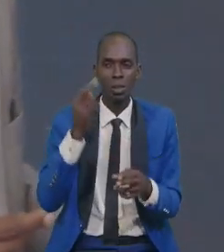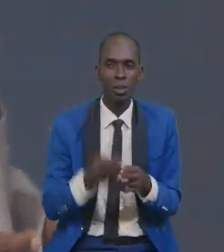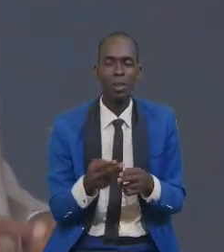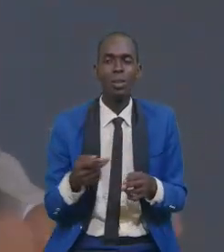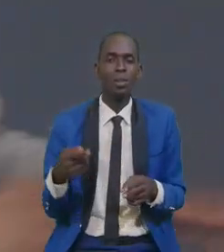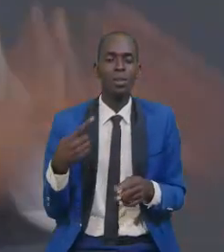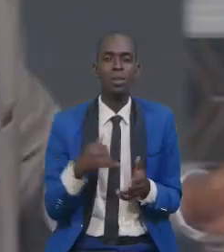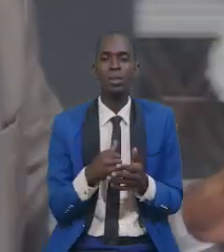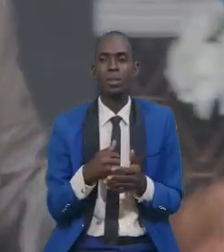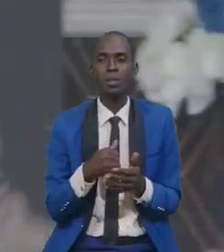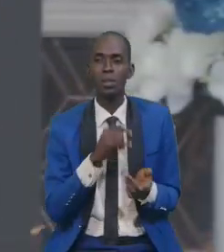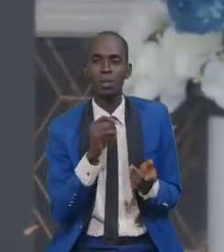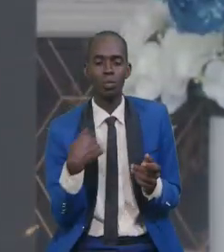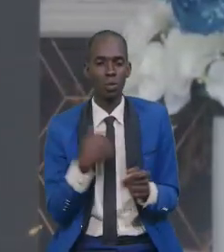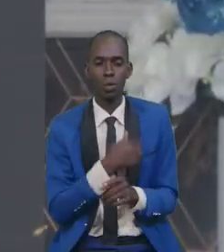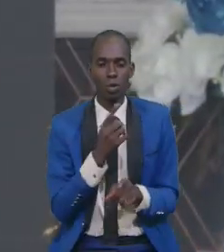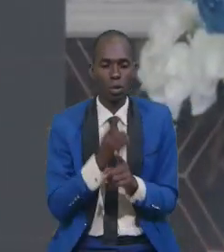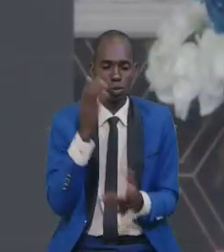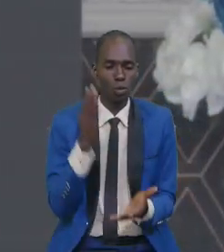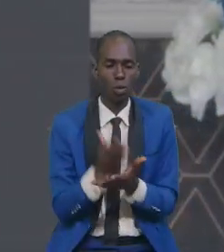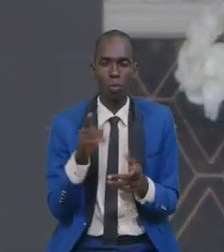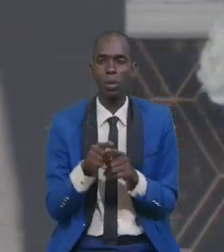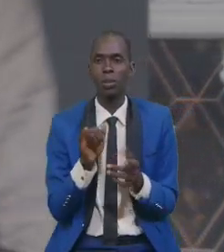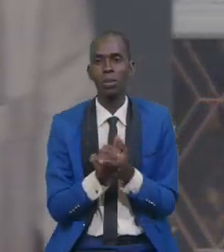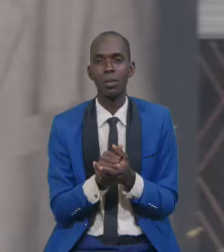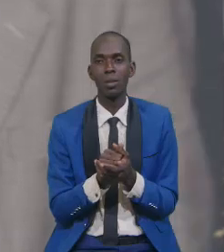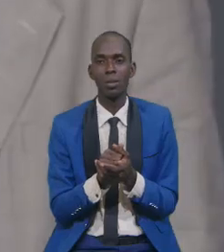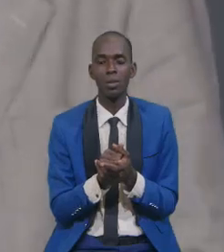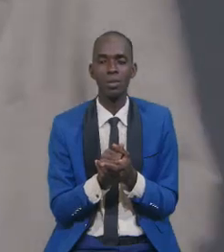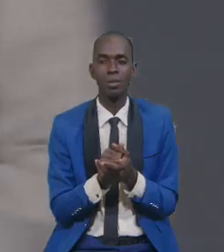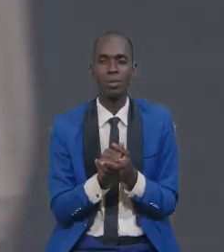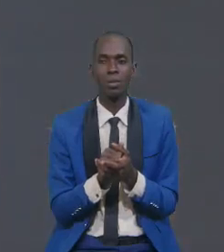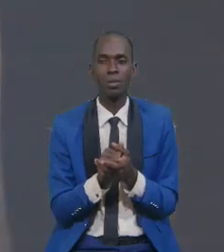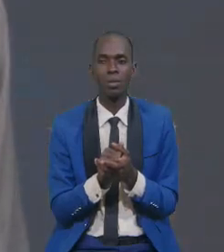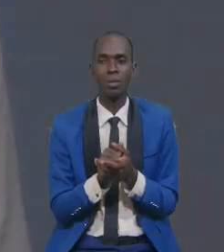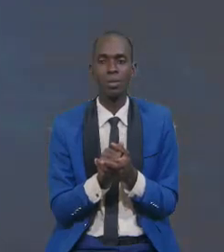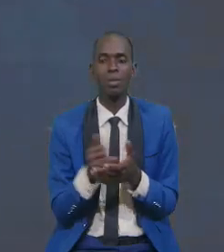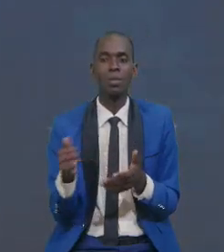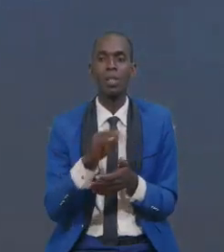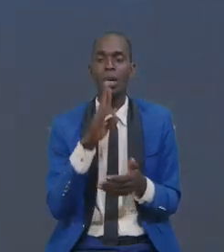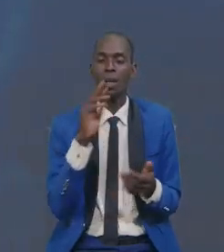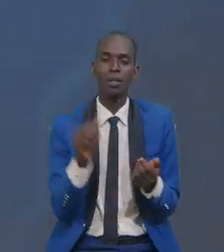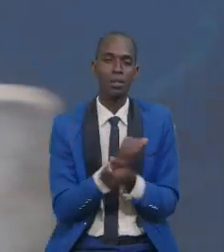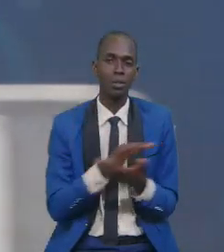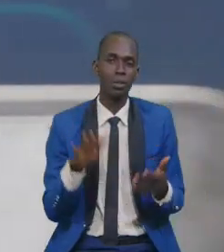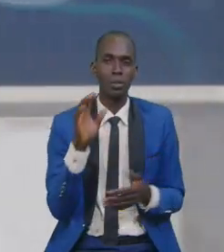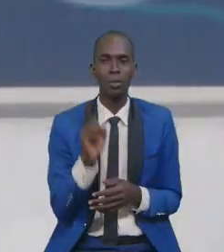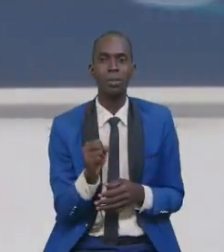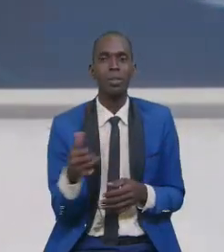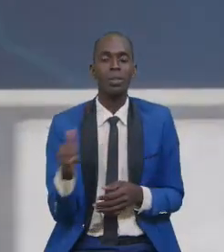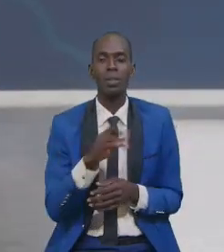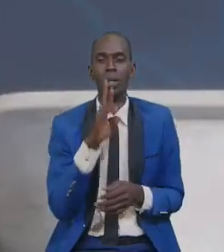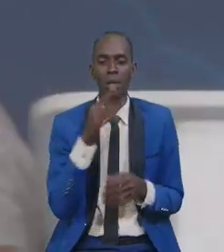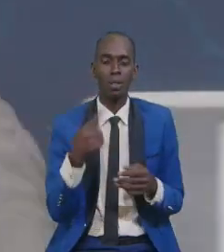church to just stop like that. They're destroyers. They're the enemies of the